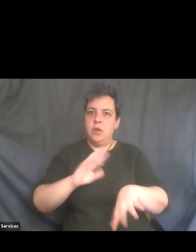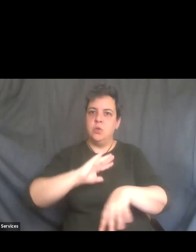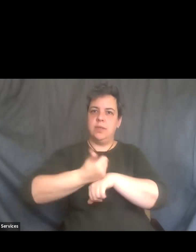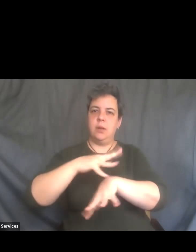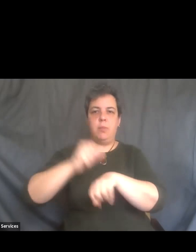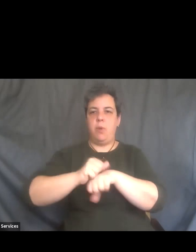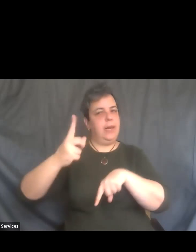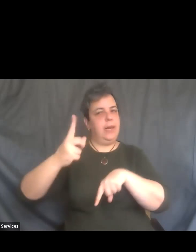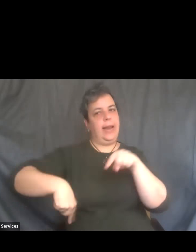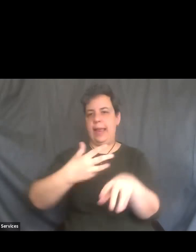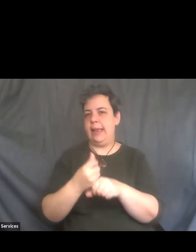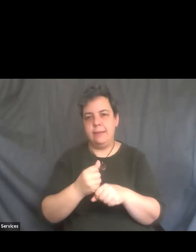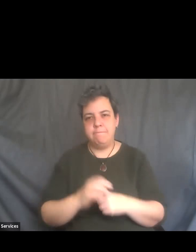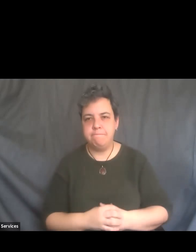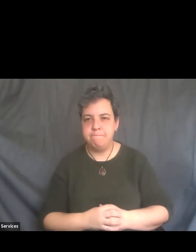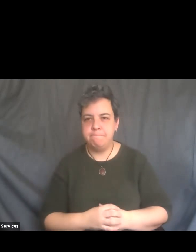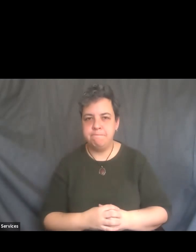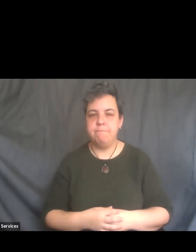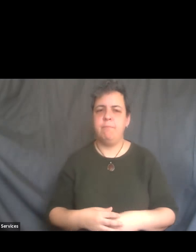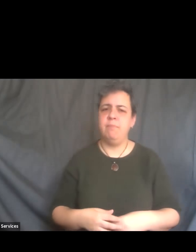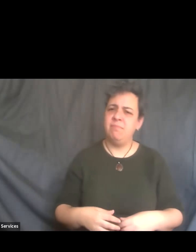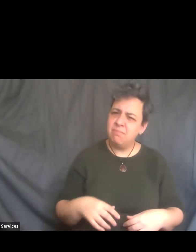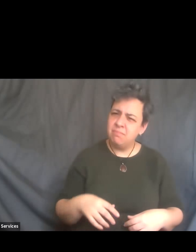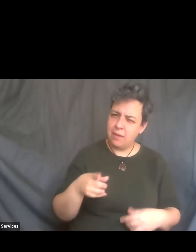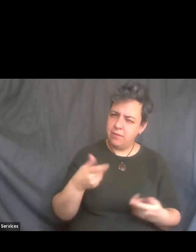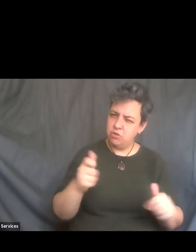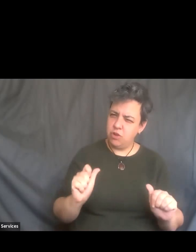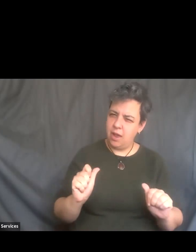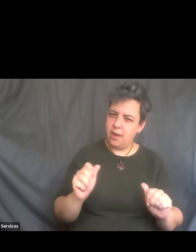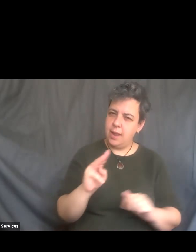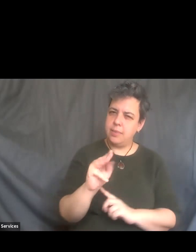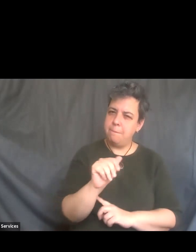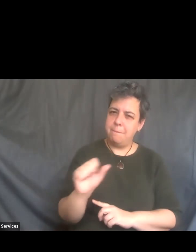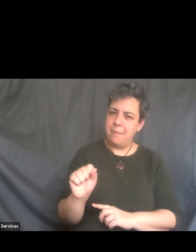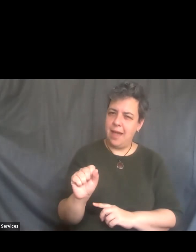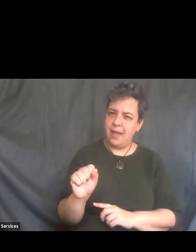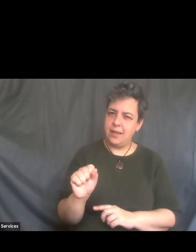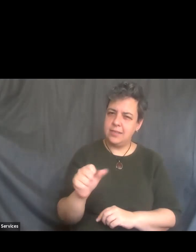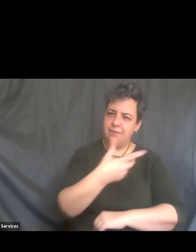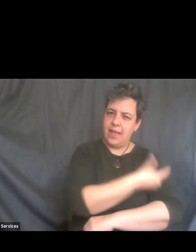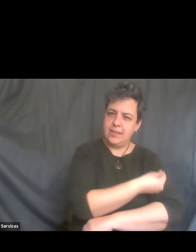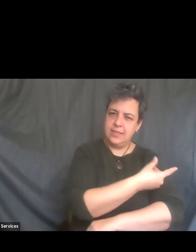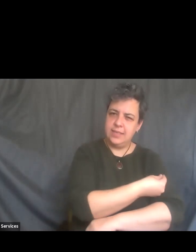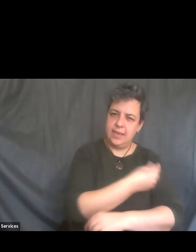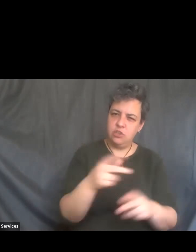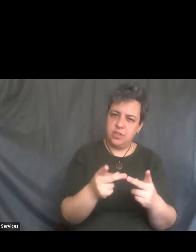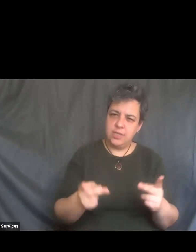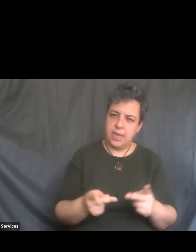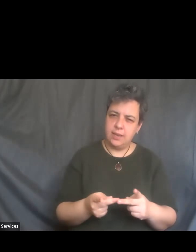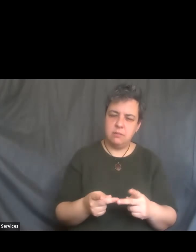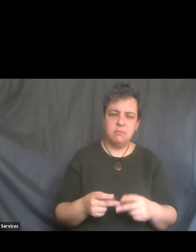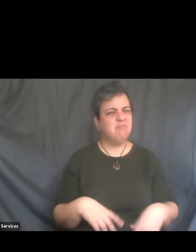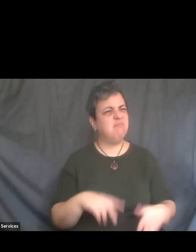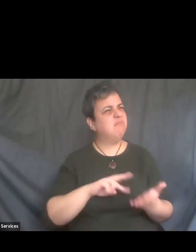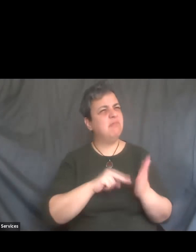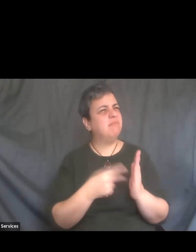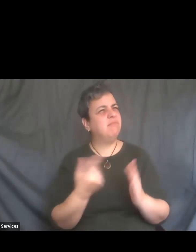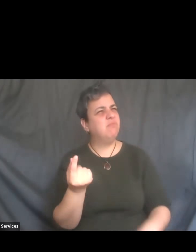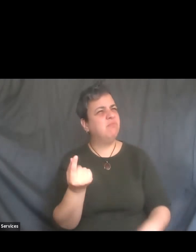Have you tried the mass vaccination sites? What do you mean by the mass vaccination sites? There are